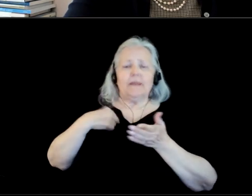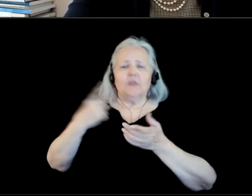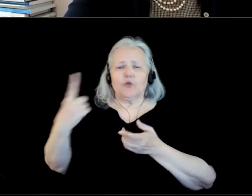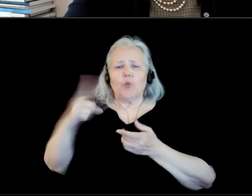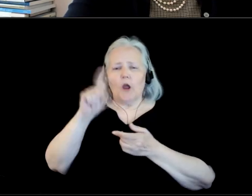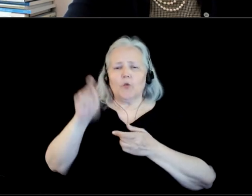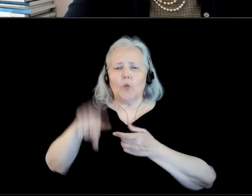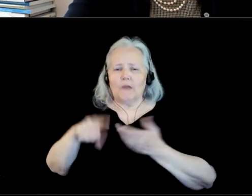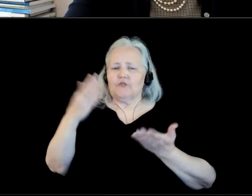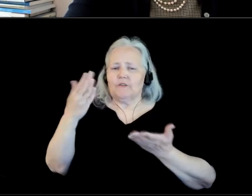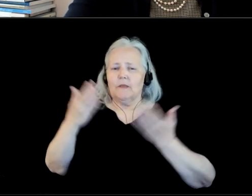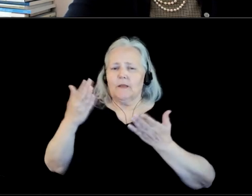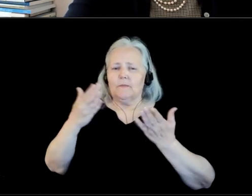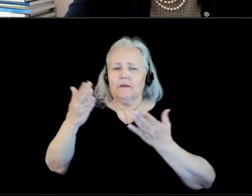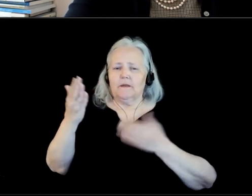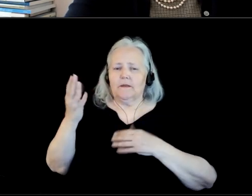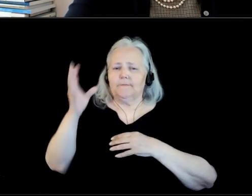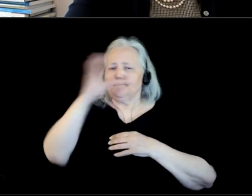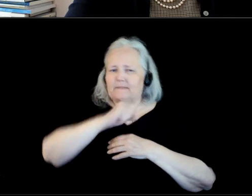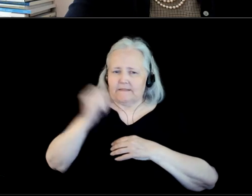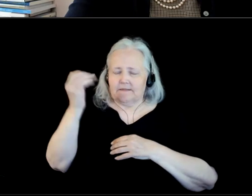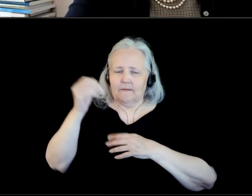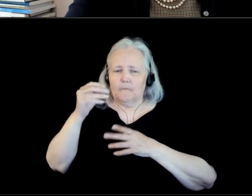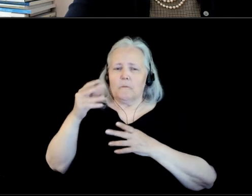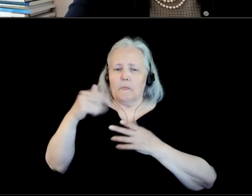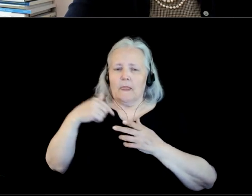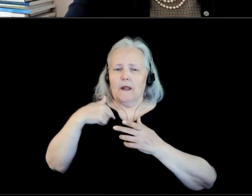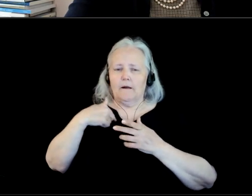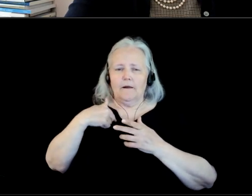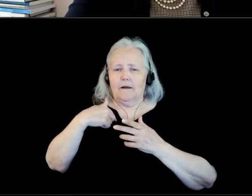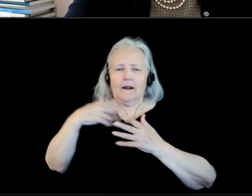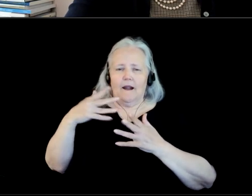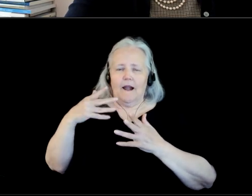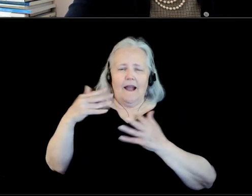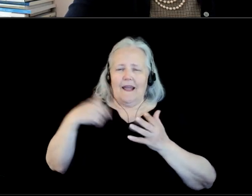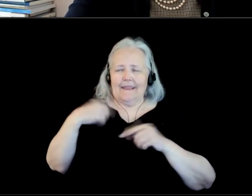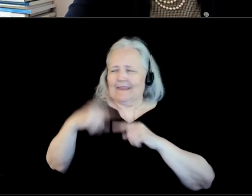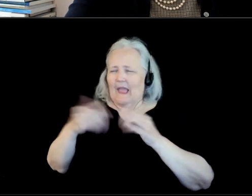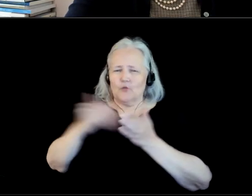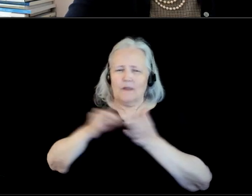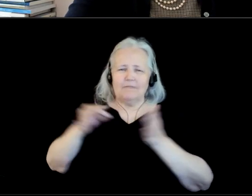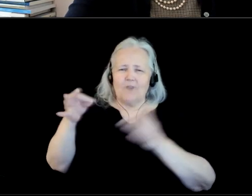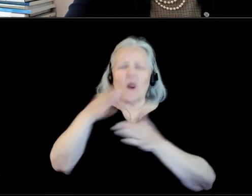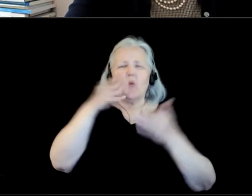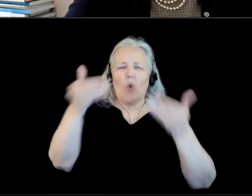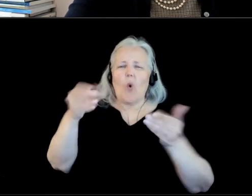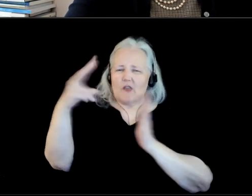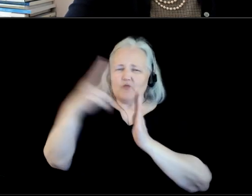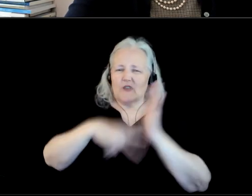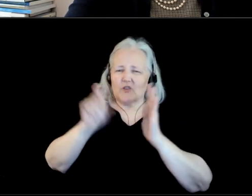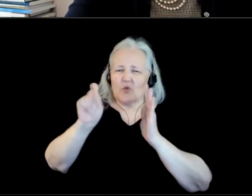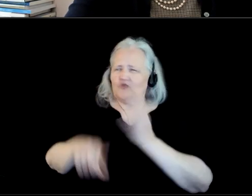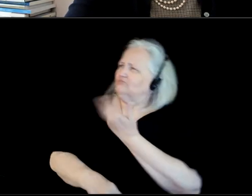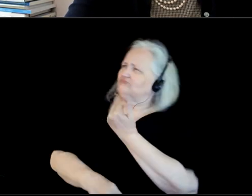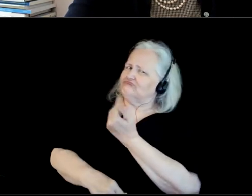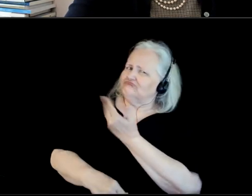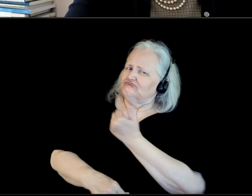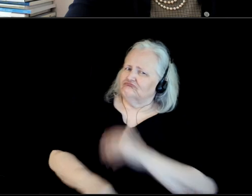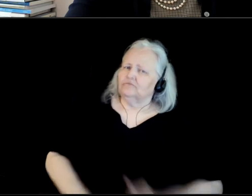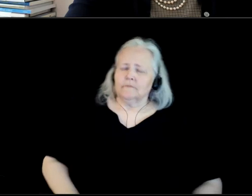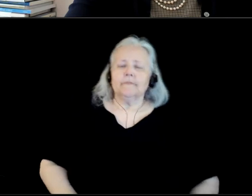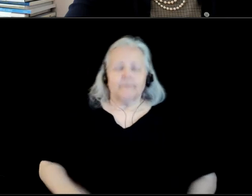have missed, and I can't re-forward it to you, but I could read it if you like. Sure. Go ahead. Thank you, David.